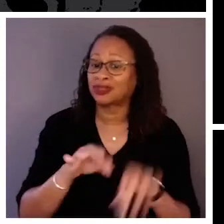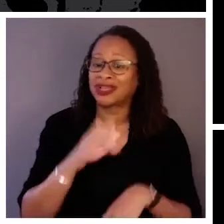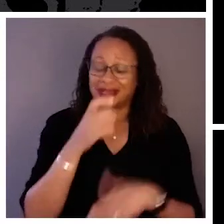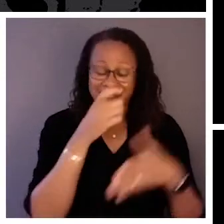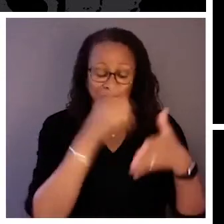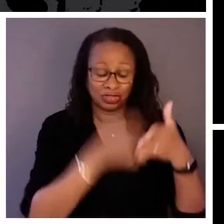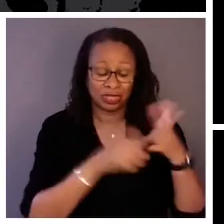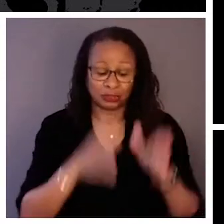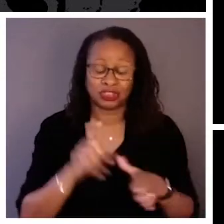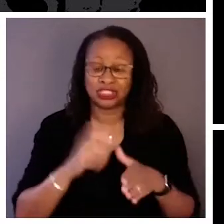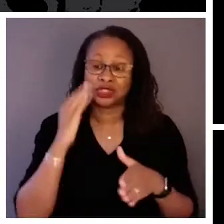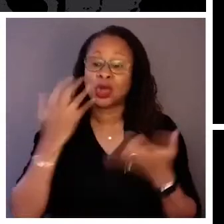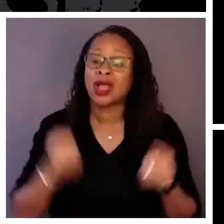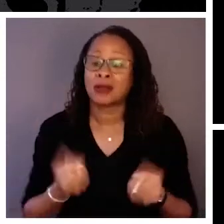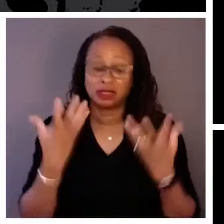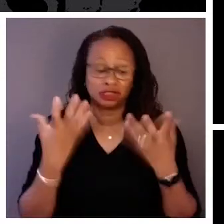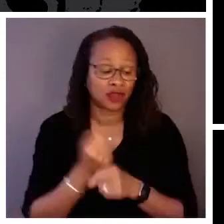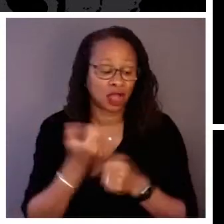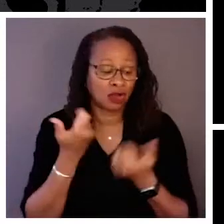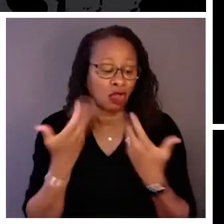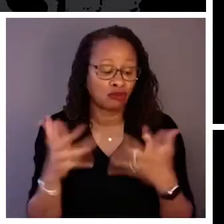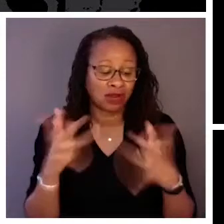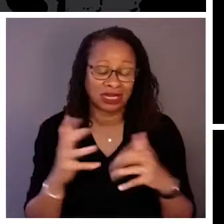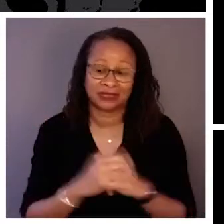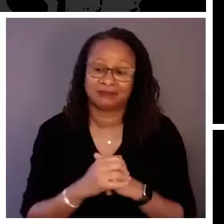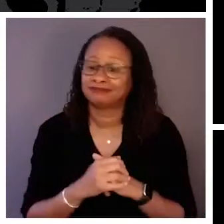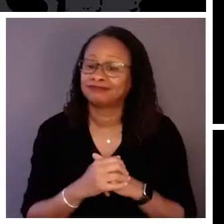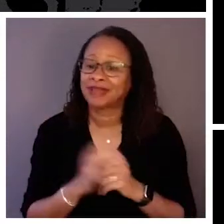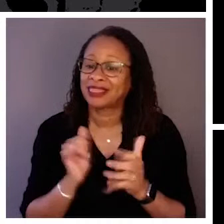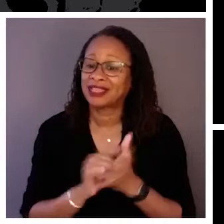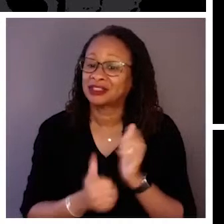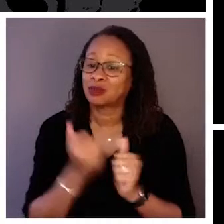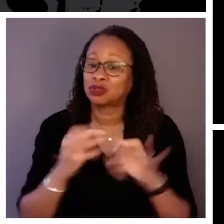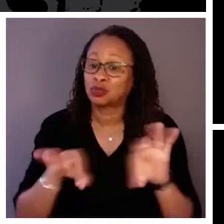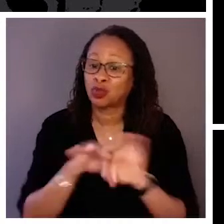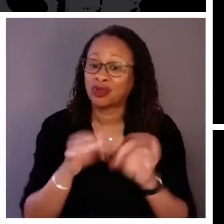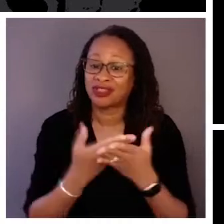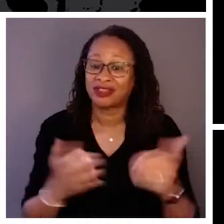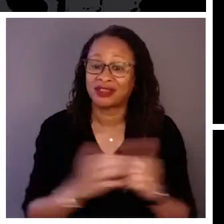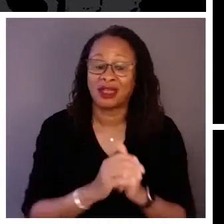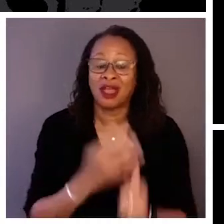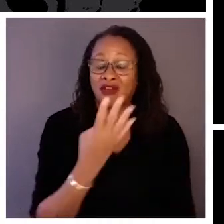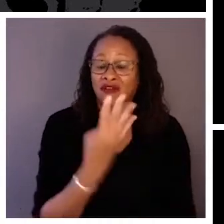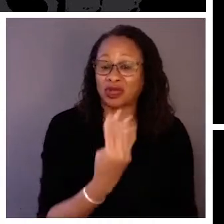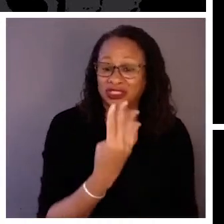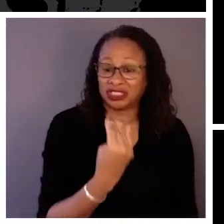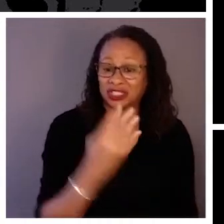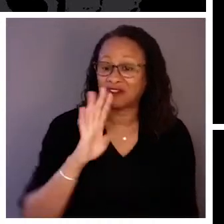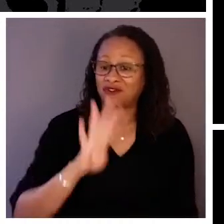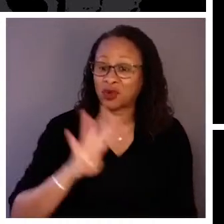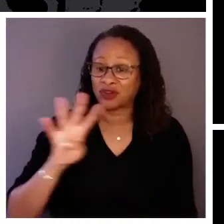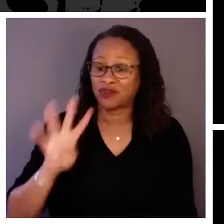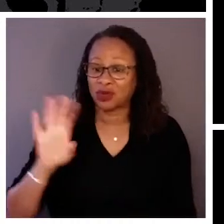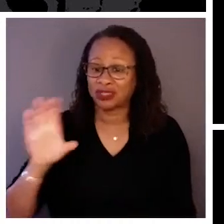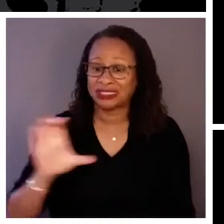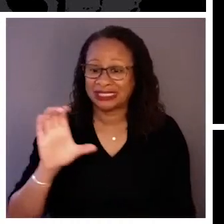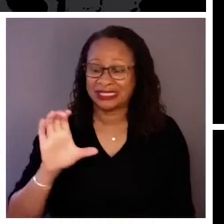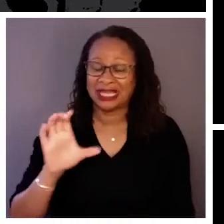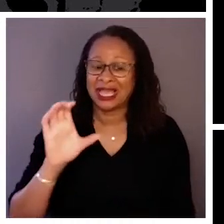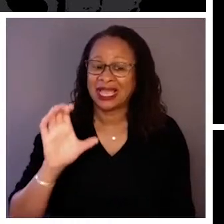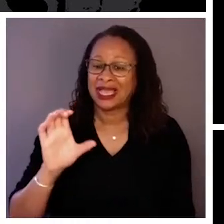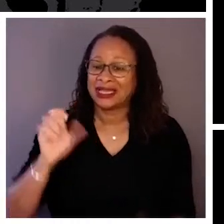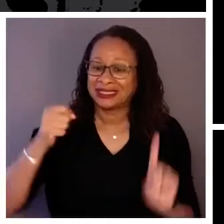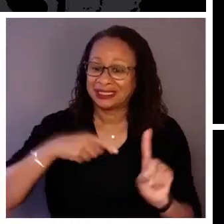already. That's the important thing. Great. And the Form 1444C, the stimulus payment, the economic